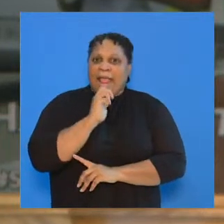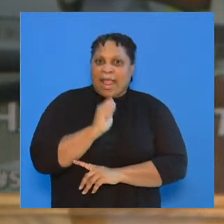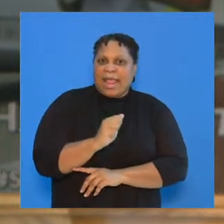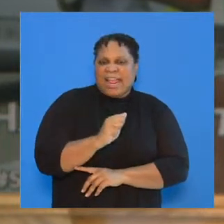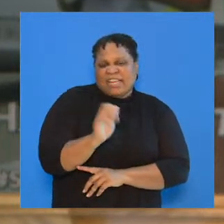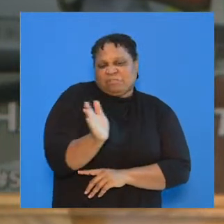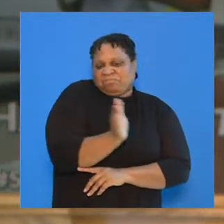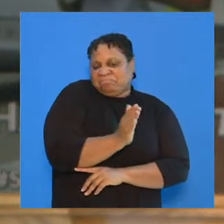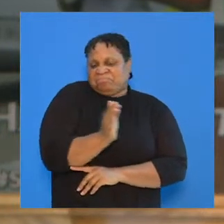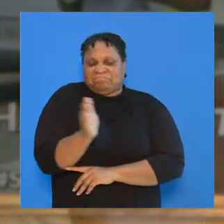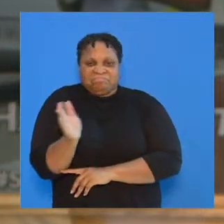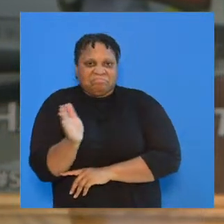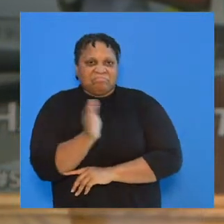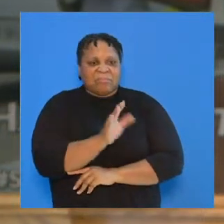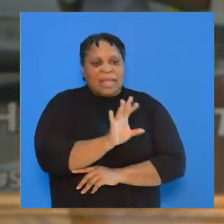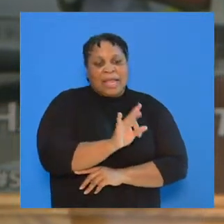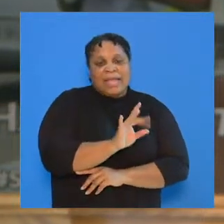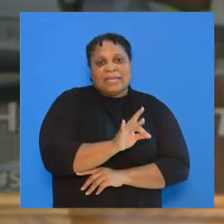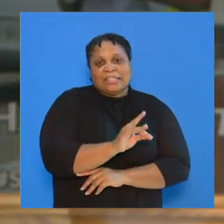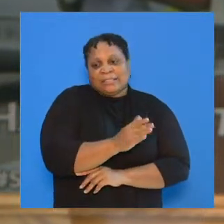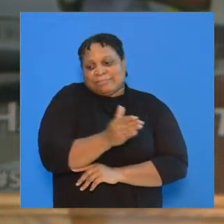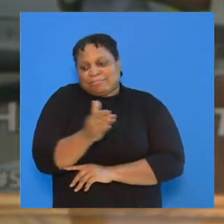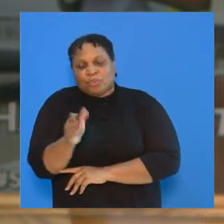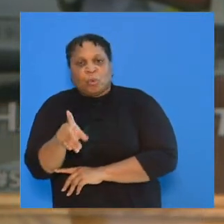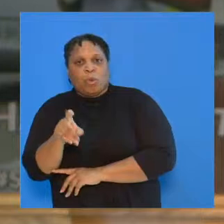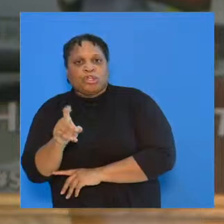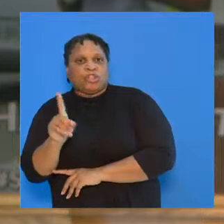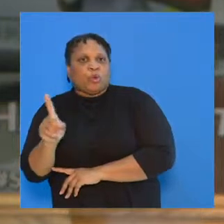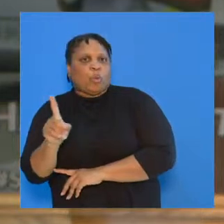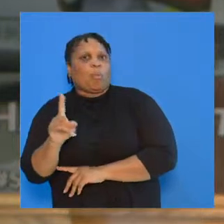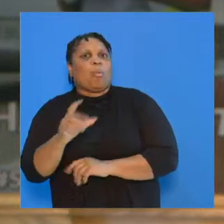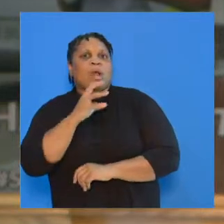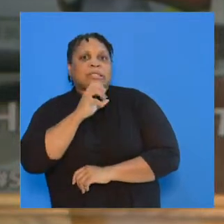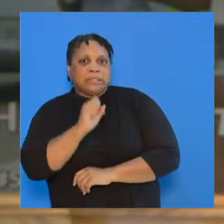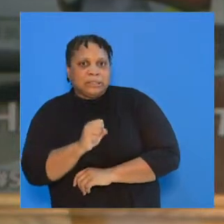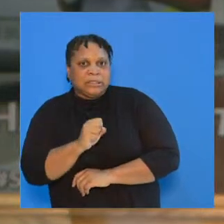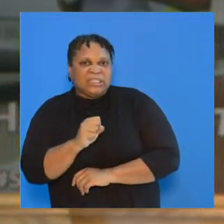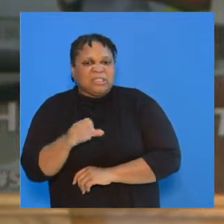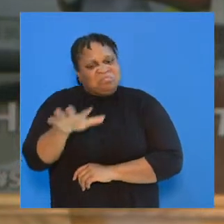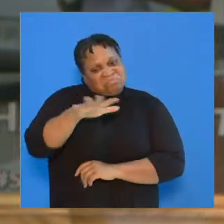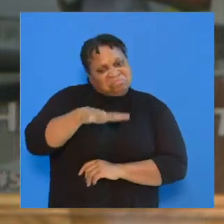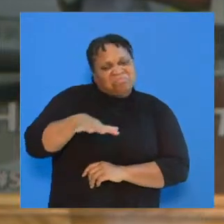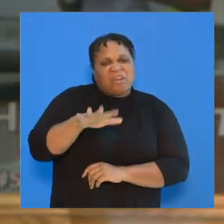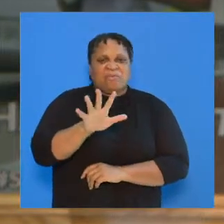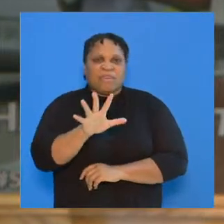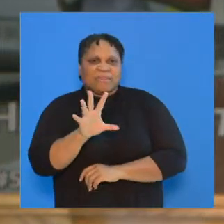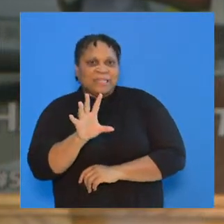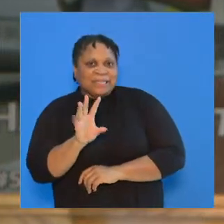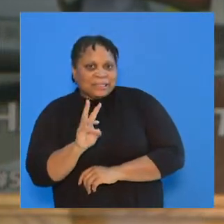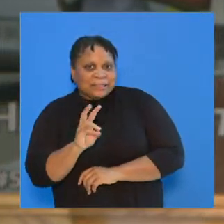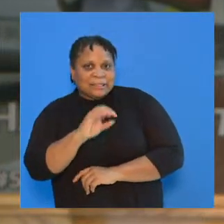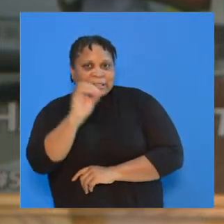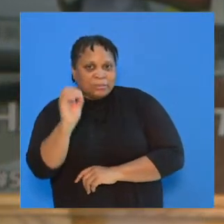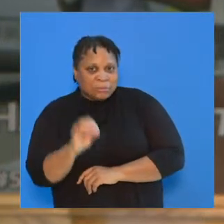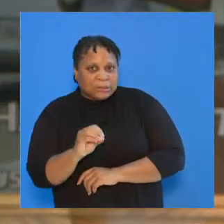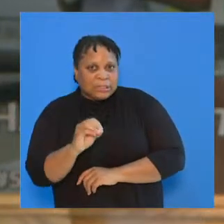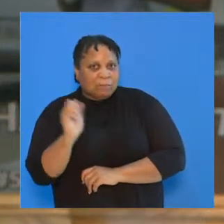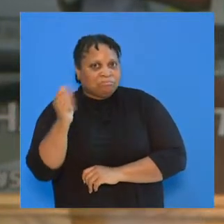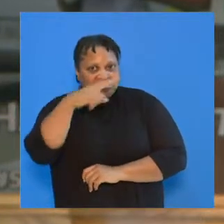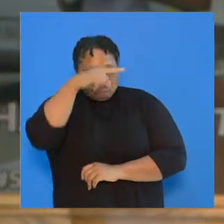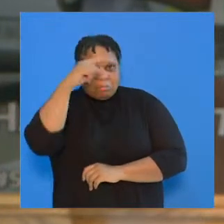positive cases is from 18 to 101 years. Overall, 56% of all cases are